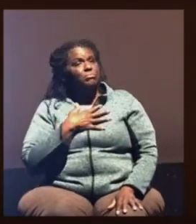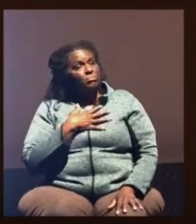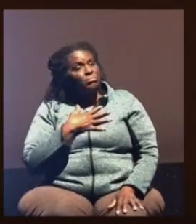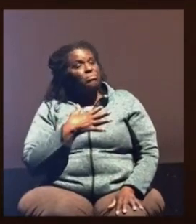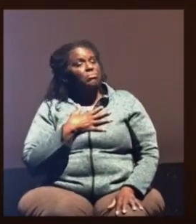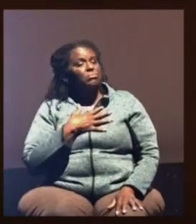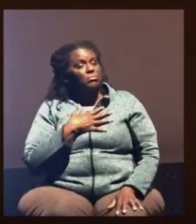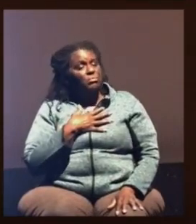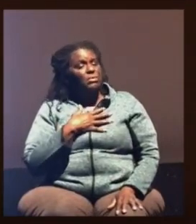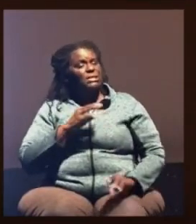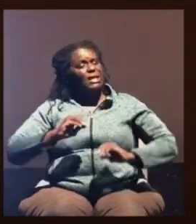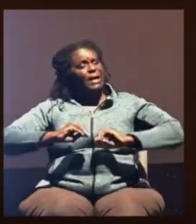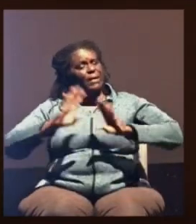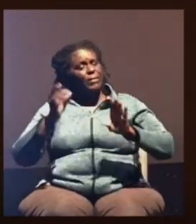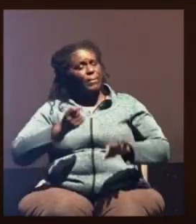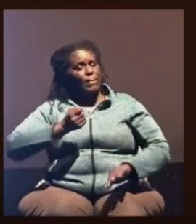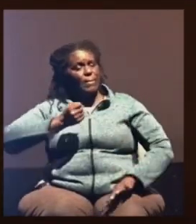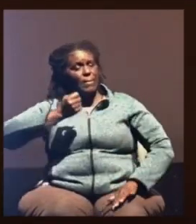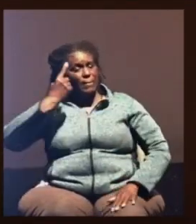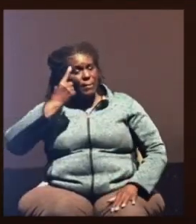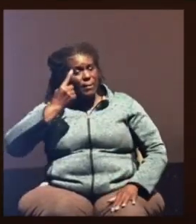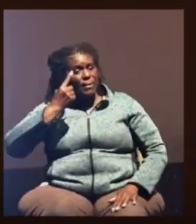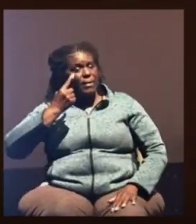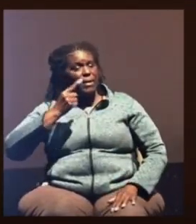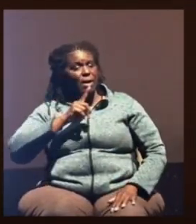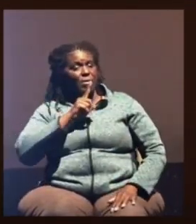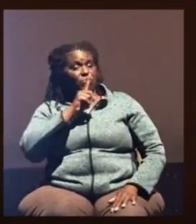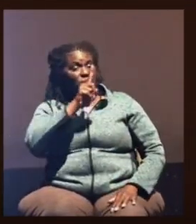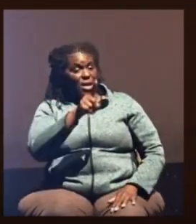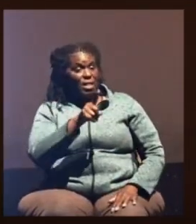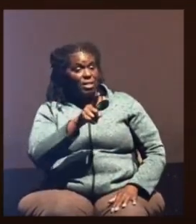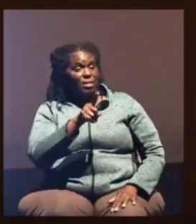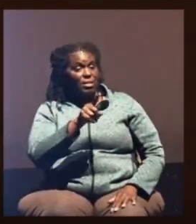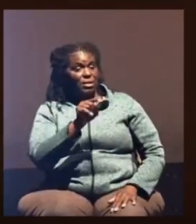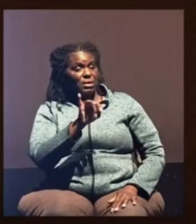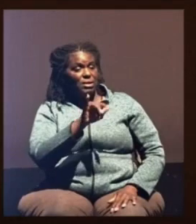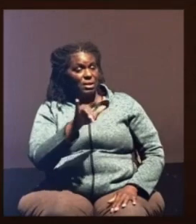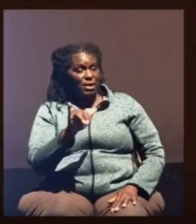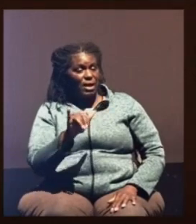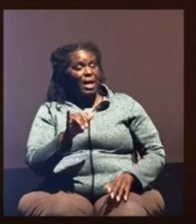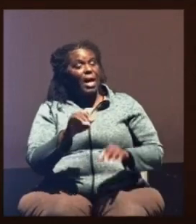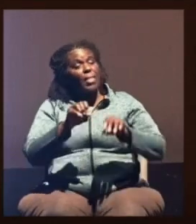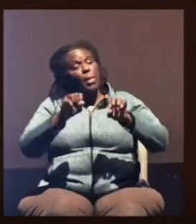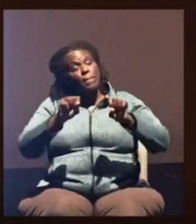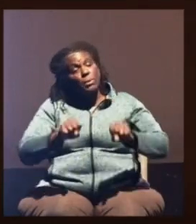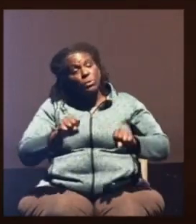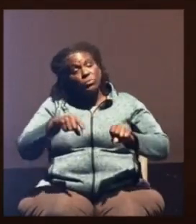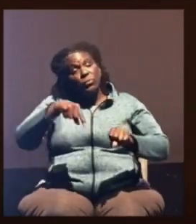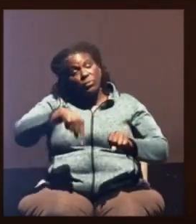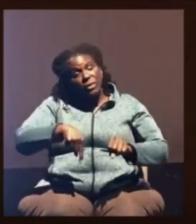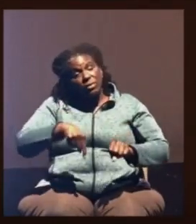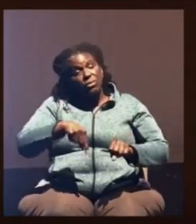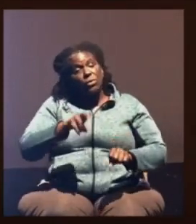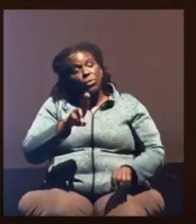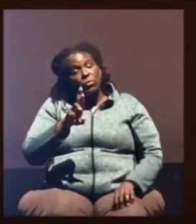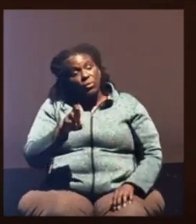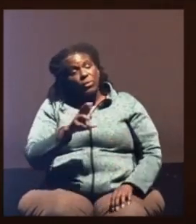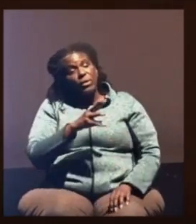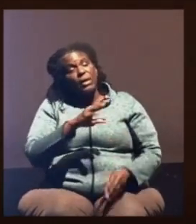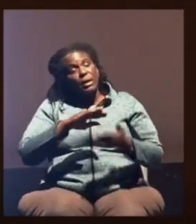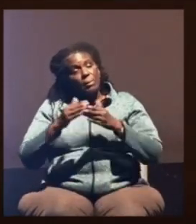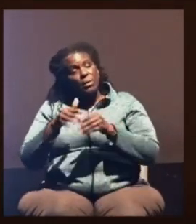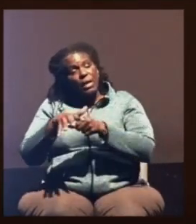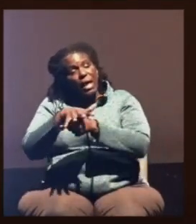is a very clear understanding of the reality here and what the potential is for this university, this community, and this